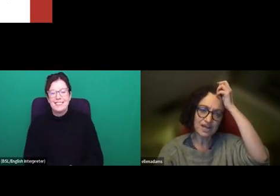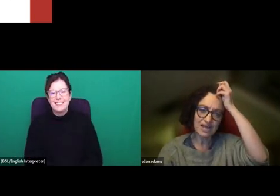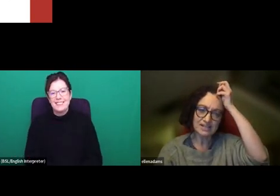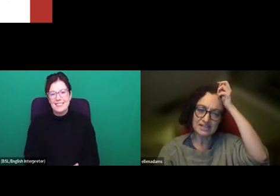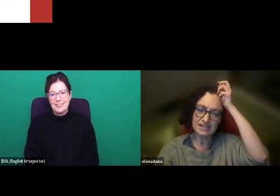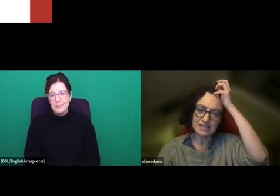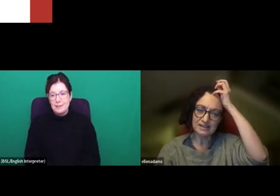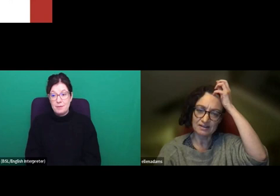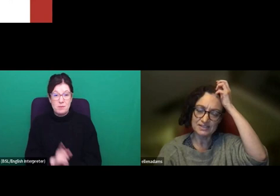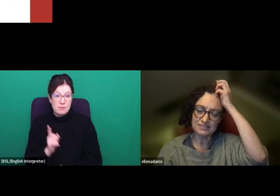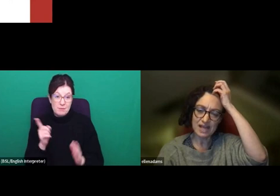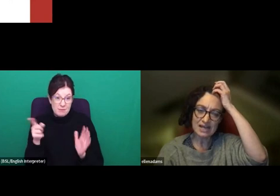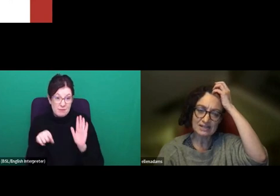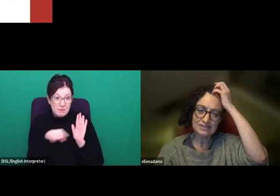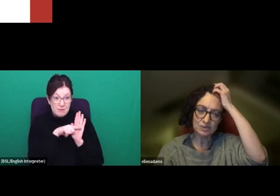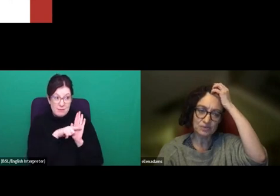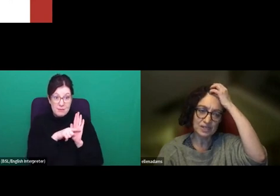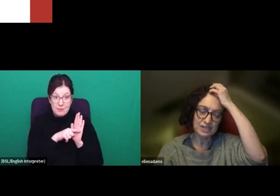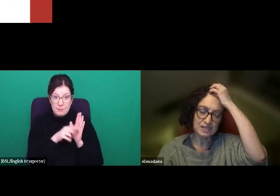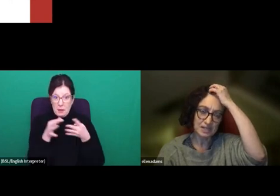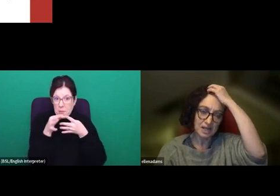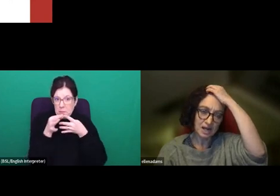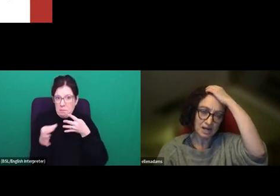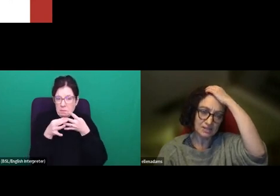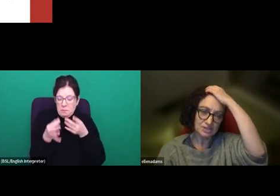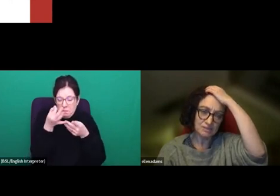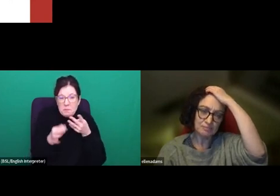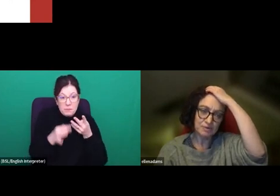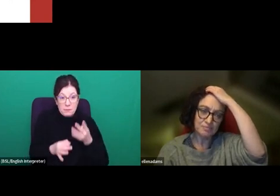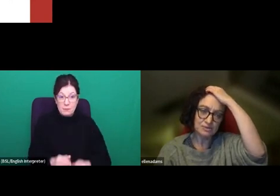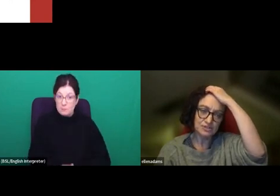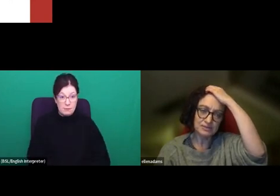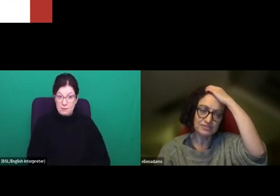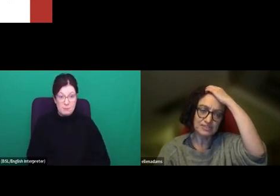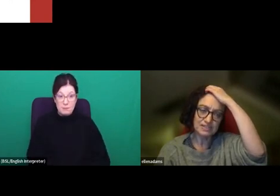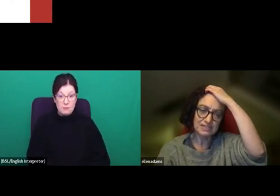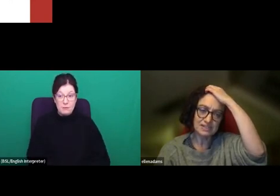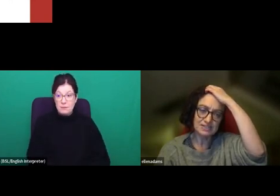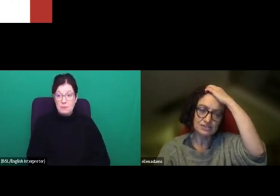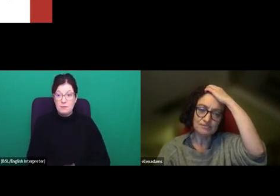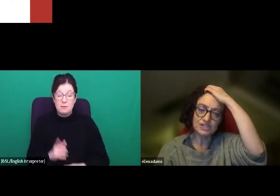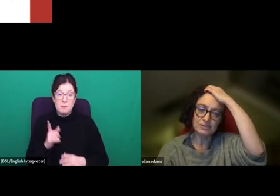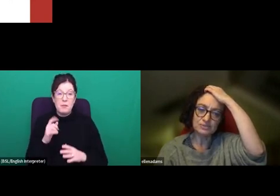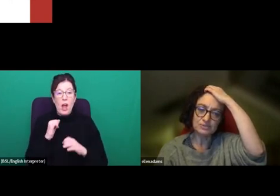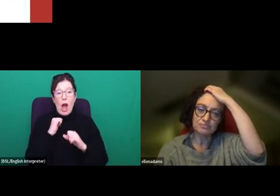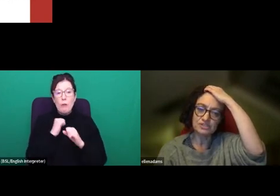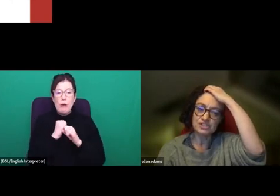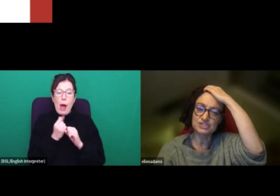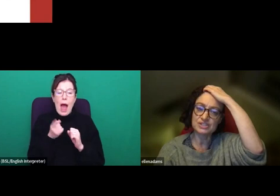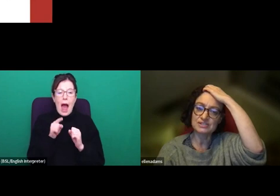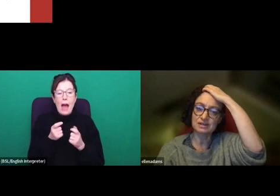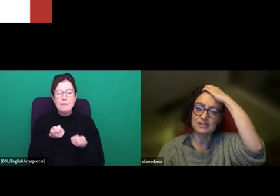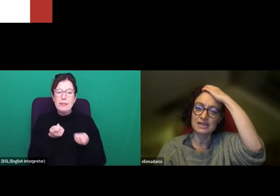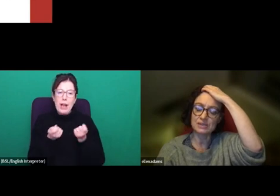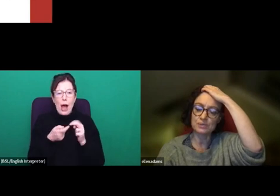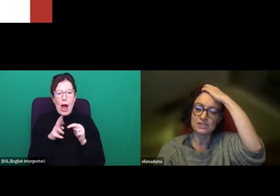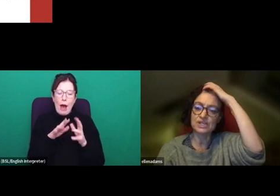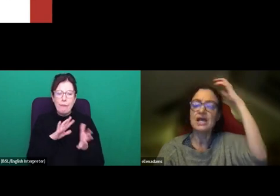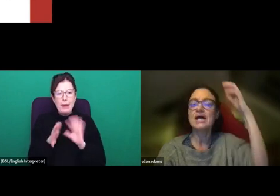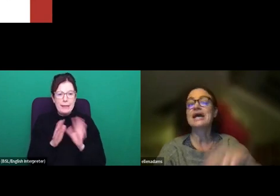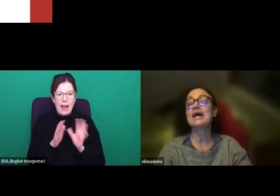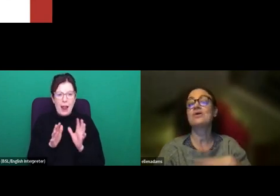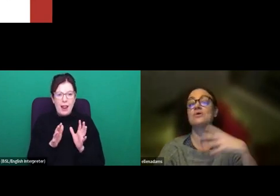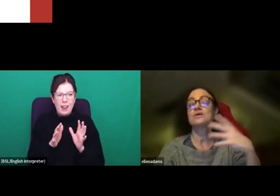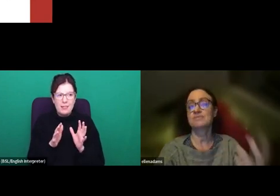deliberately vague, and it kind of hangs on the term of promotion and facilitation of the use of British Sign